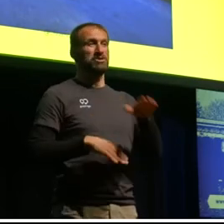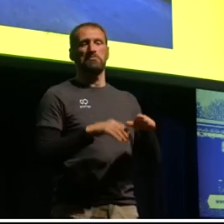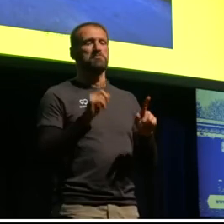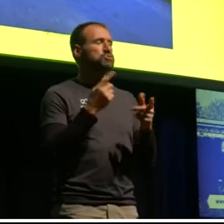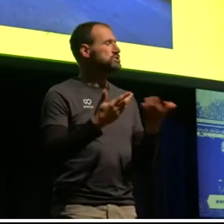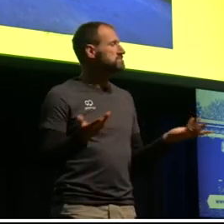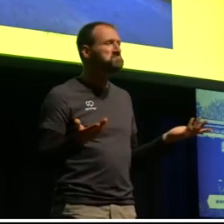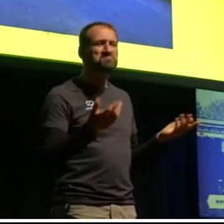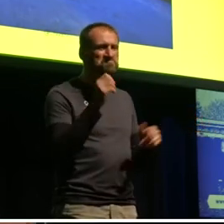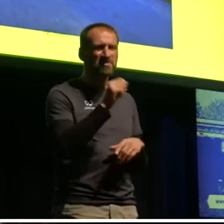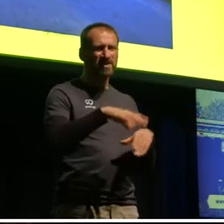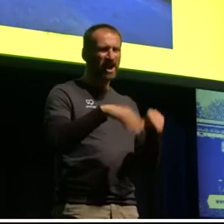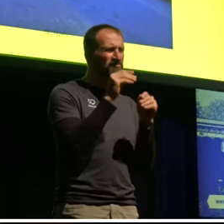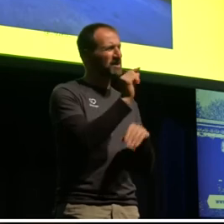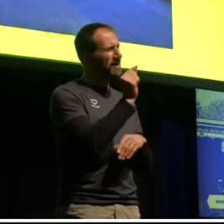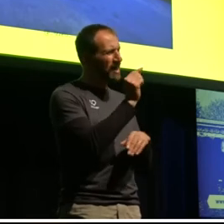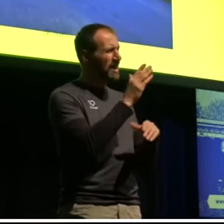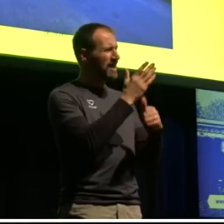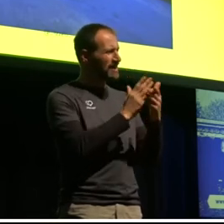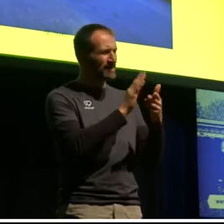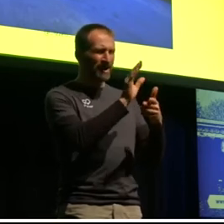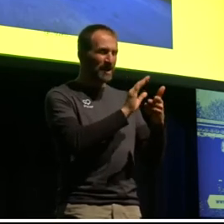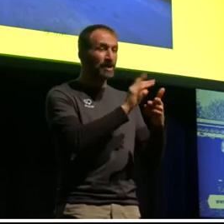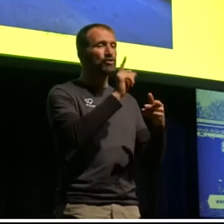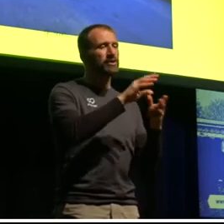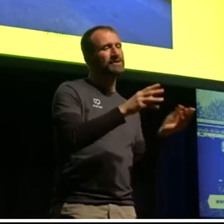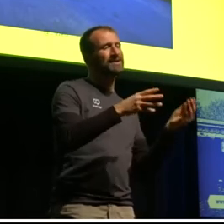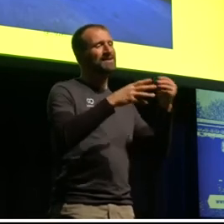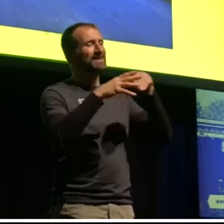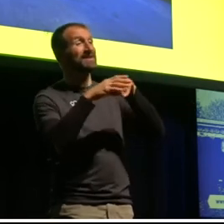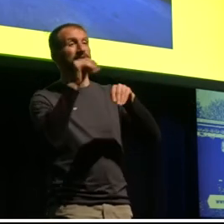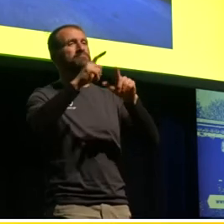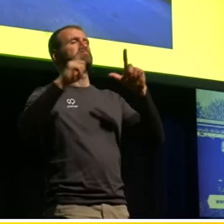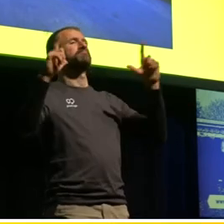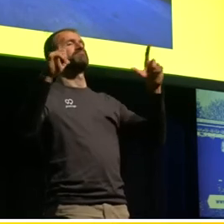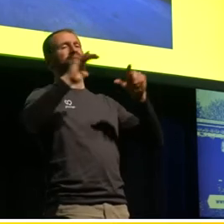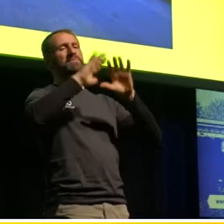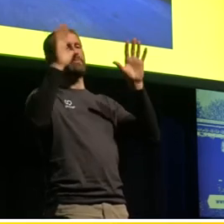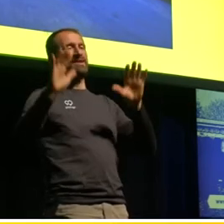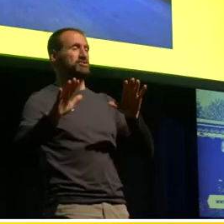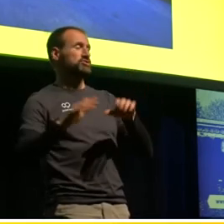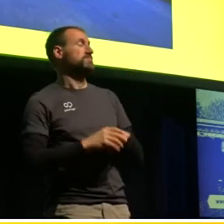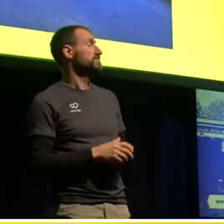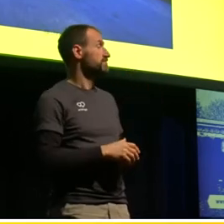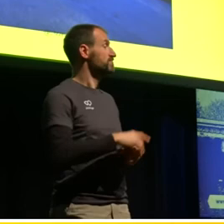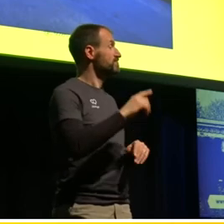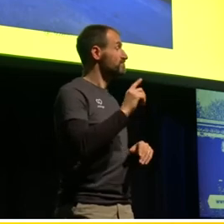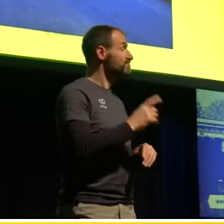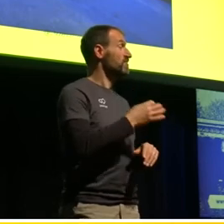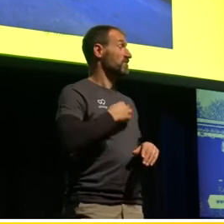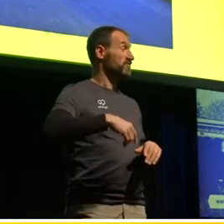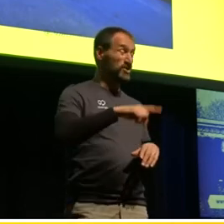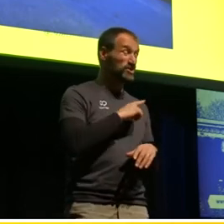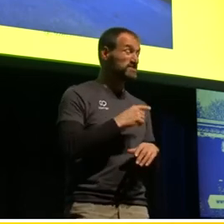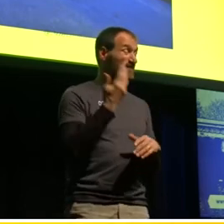some little part and try to integrate it in your bigger application. also for us, it helped us very much to stay in the